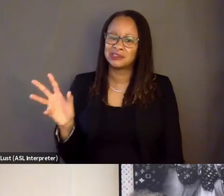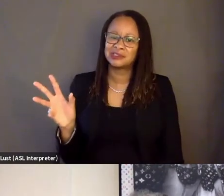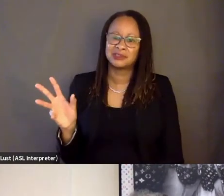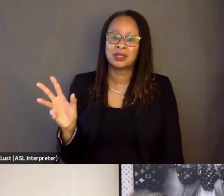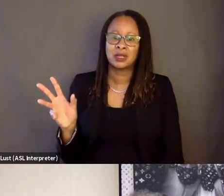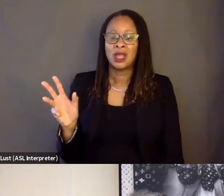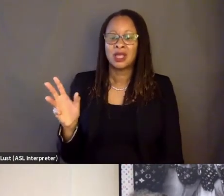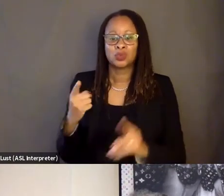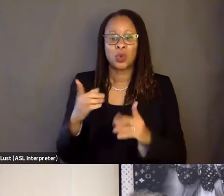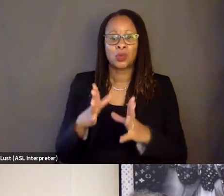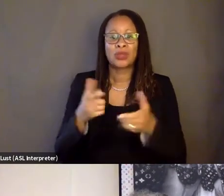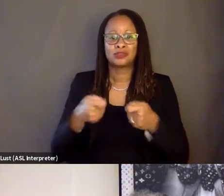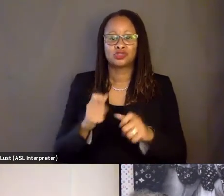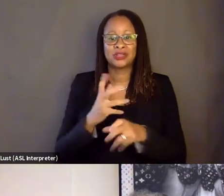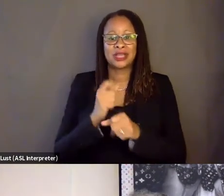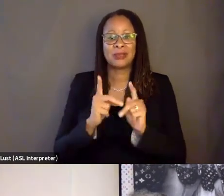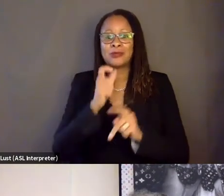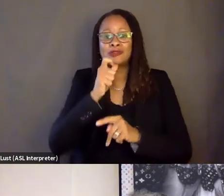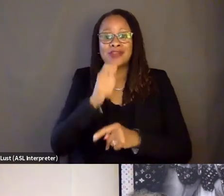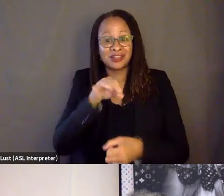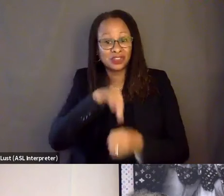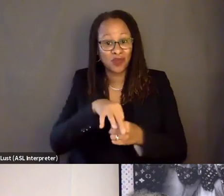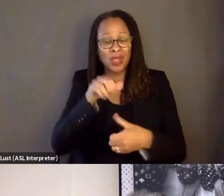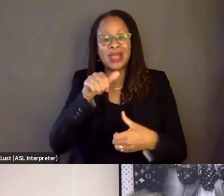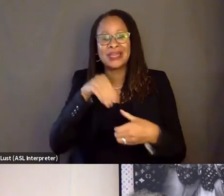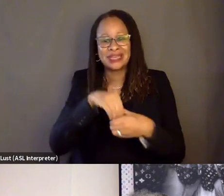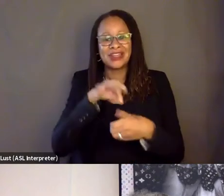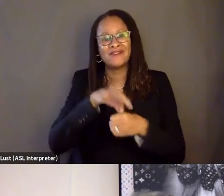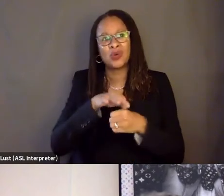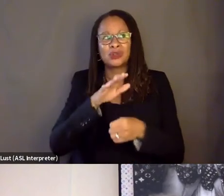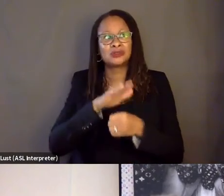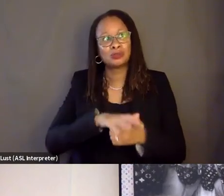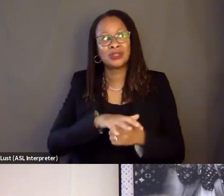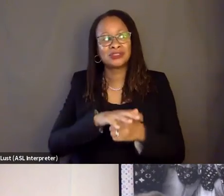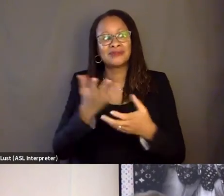to get people to not vote in a voter suppressive kind of way?